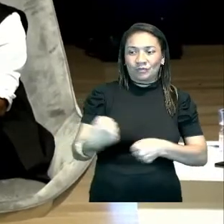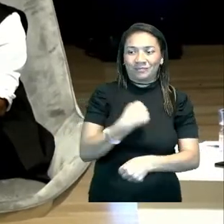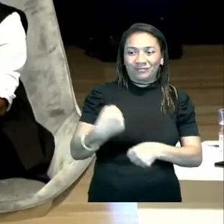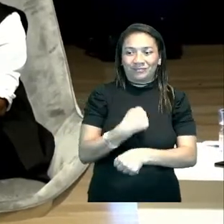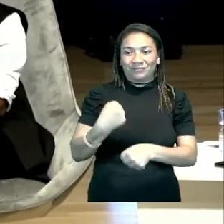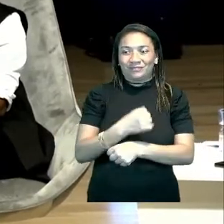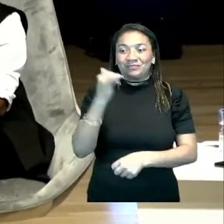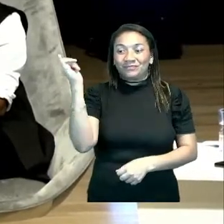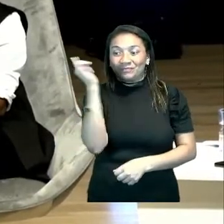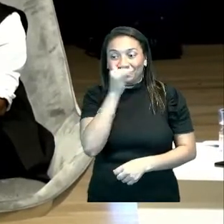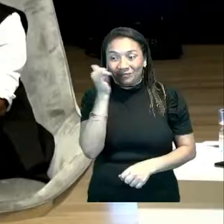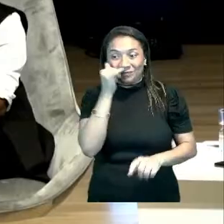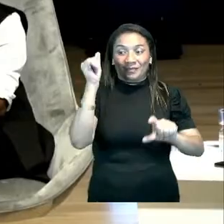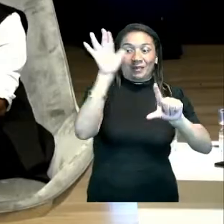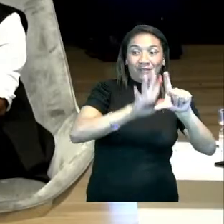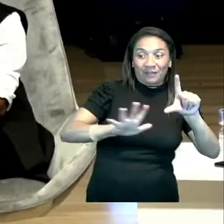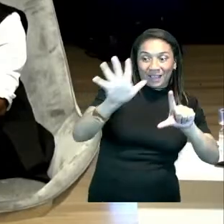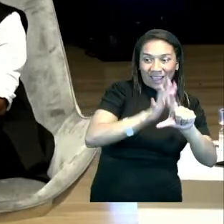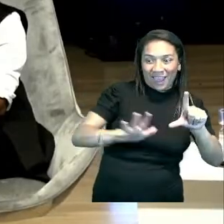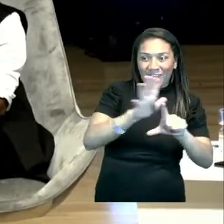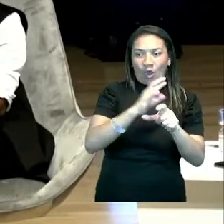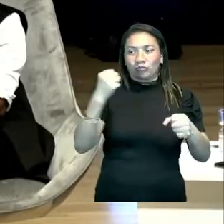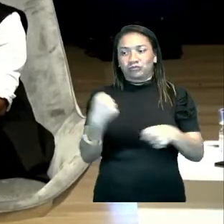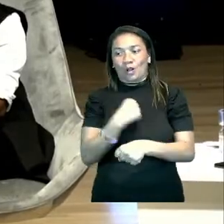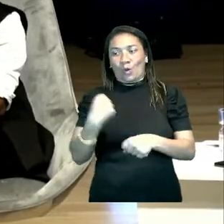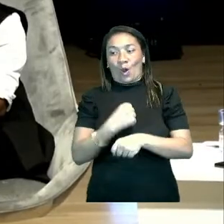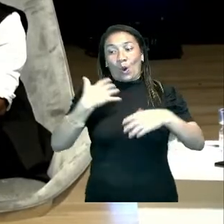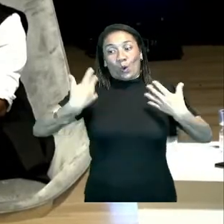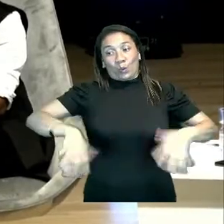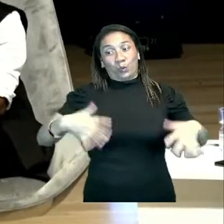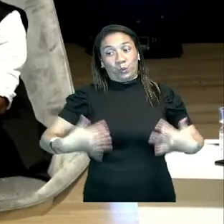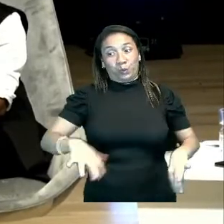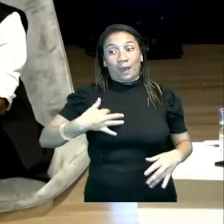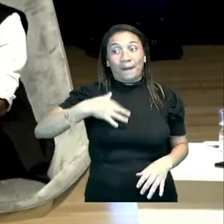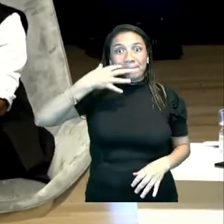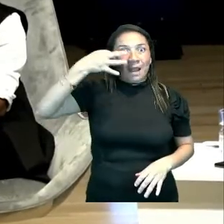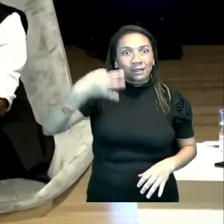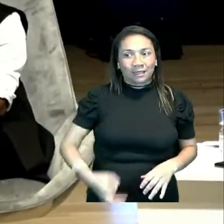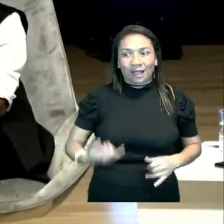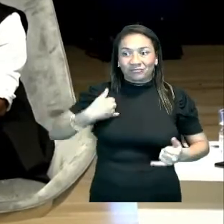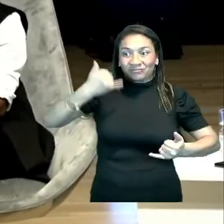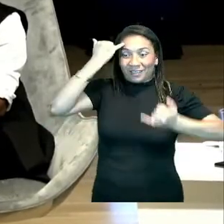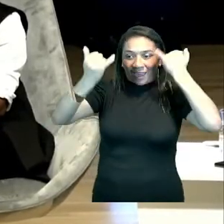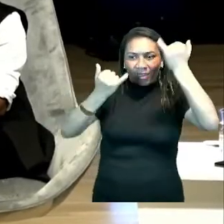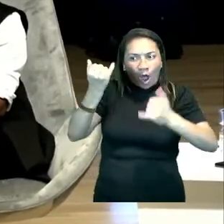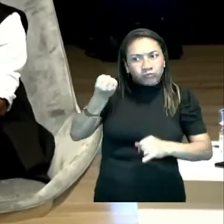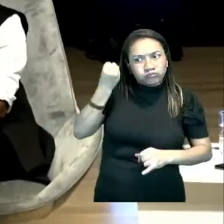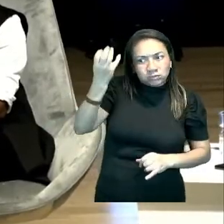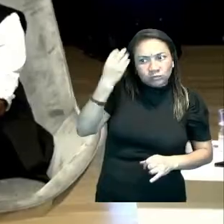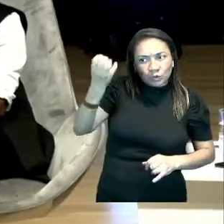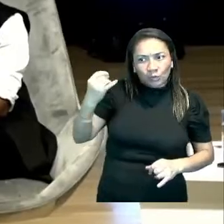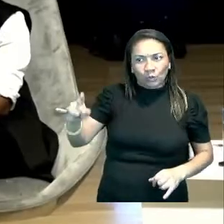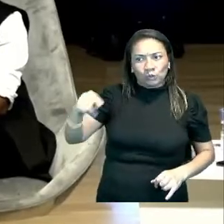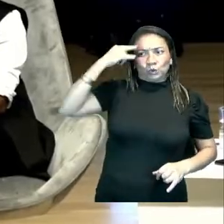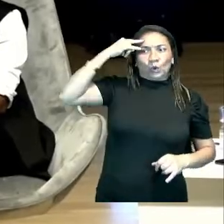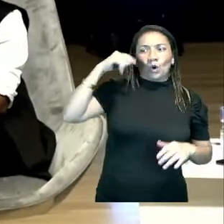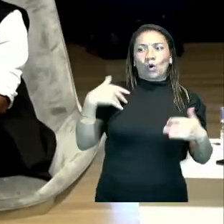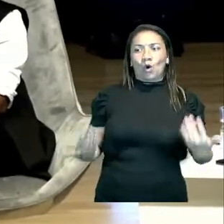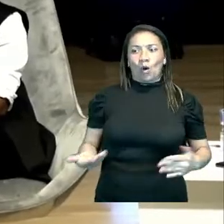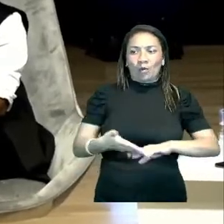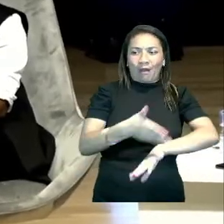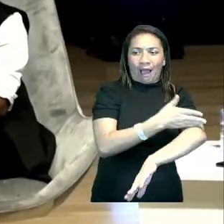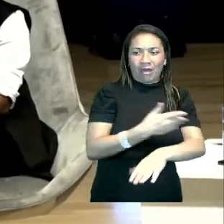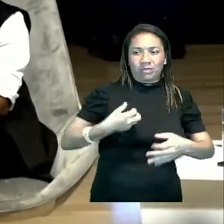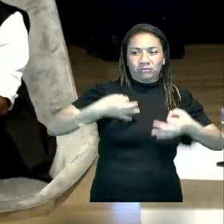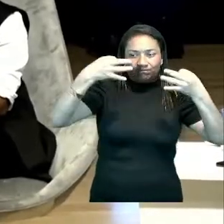I'm documentary, a producer, and a filmmaker. And through this creative